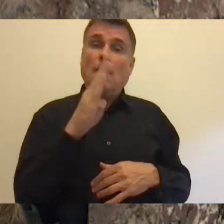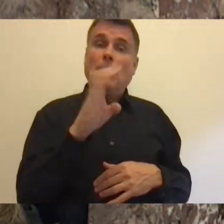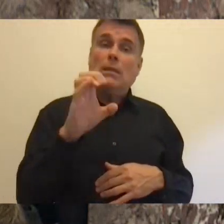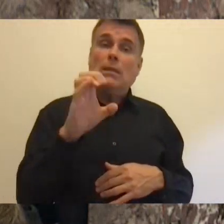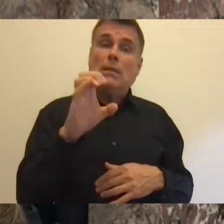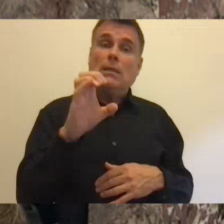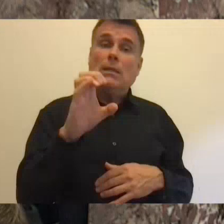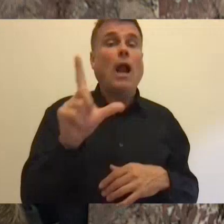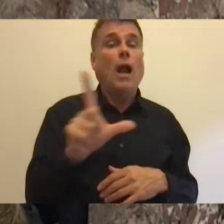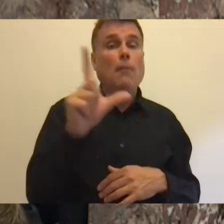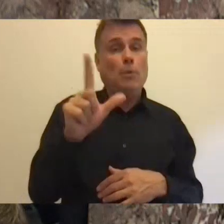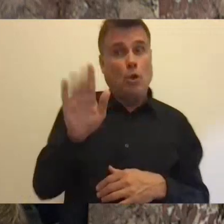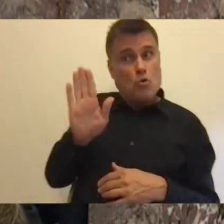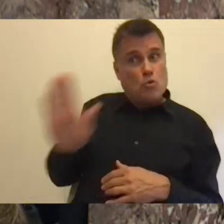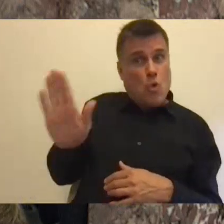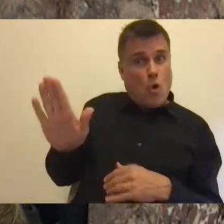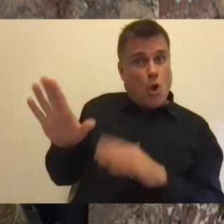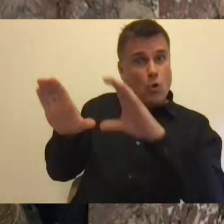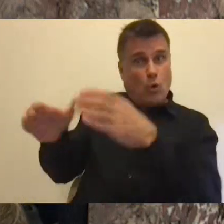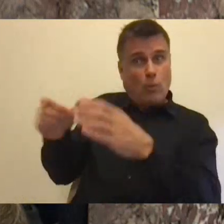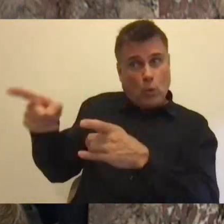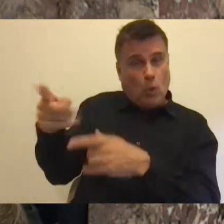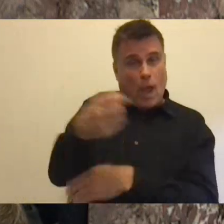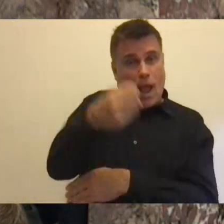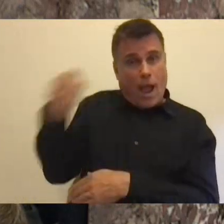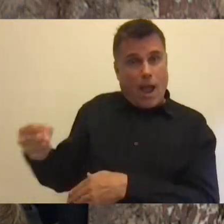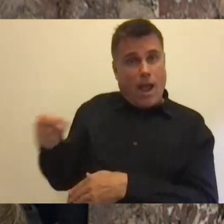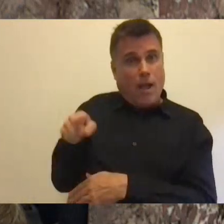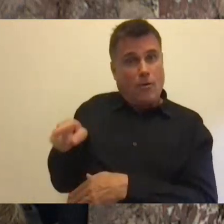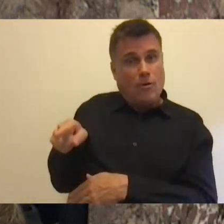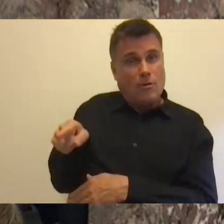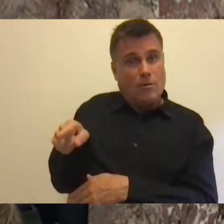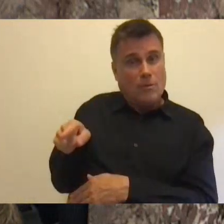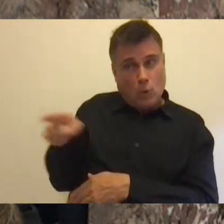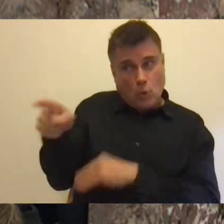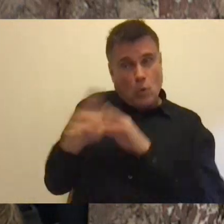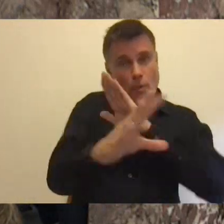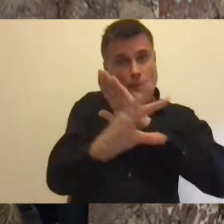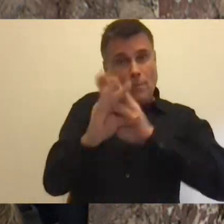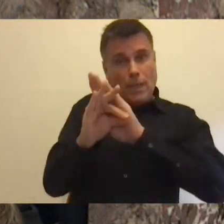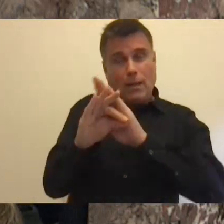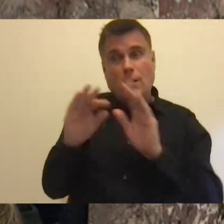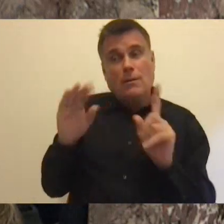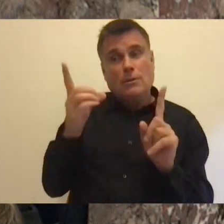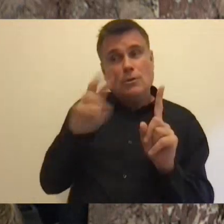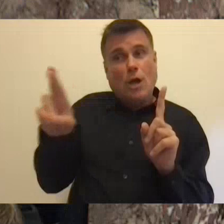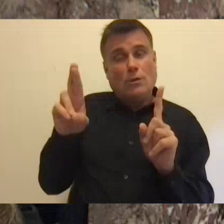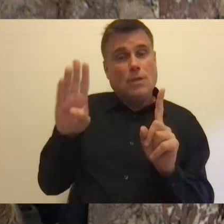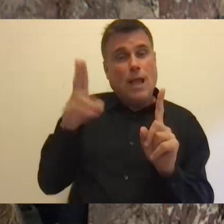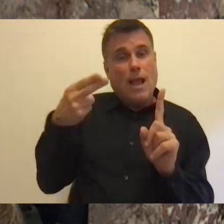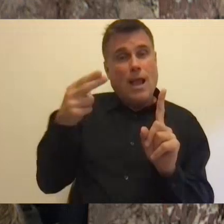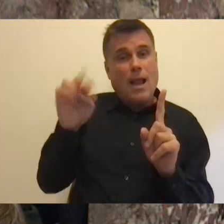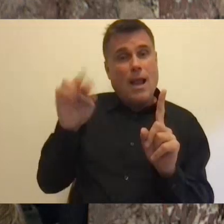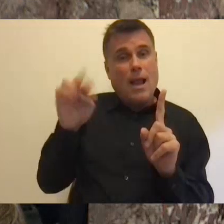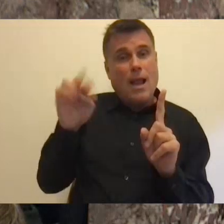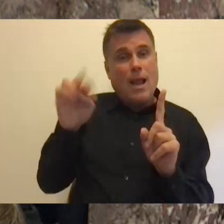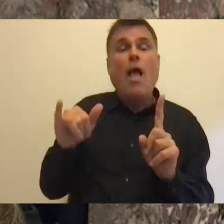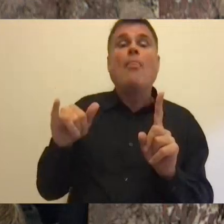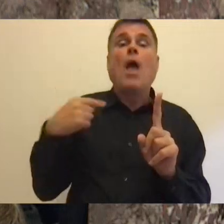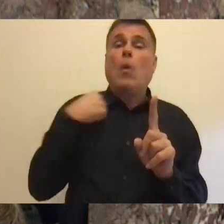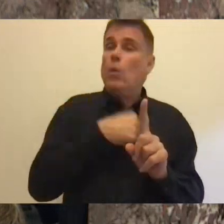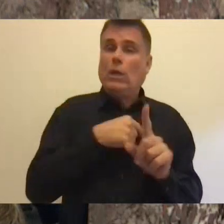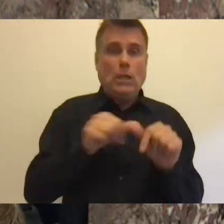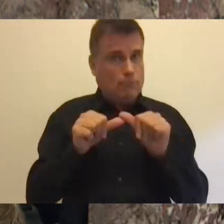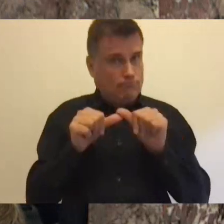qualities. We continue to act to protect patients in British Columbia from COVID-19. There are